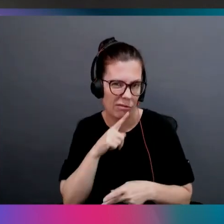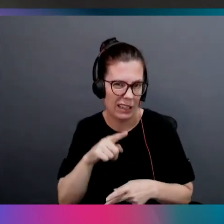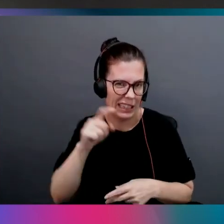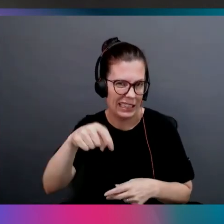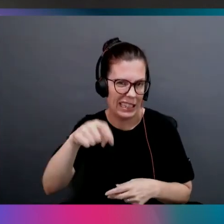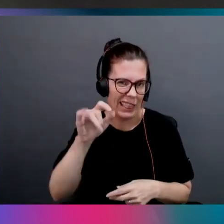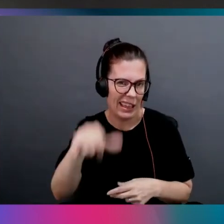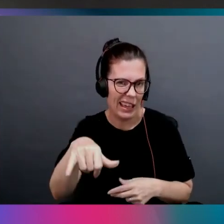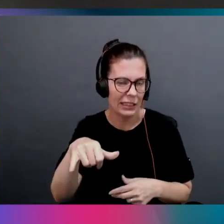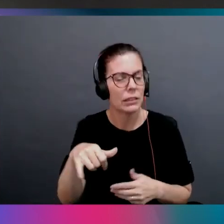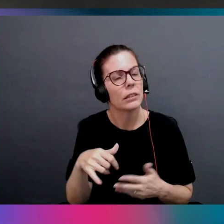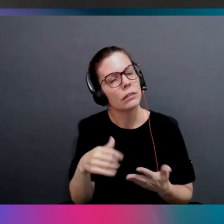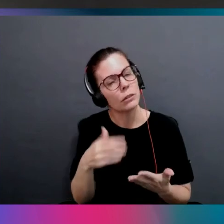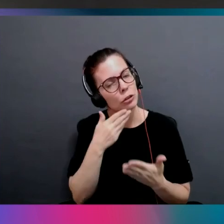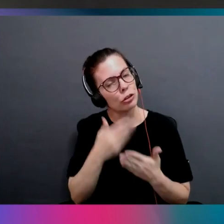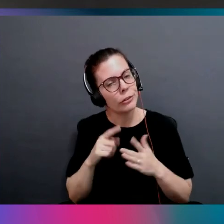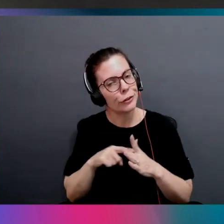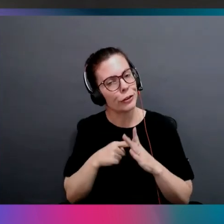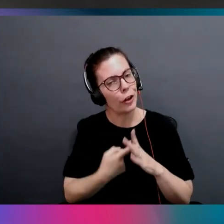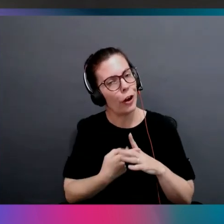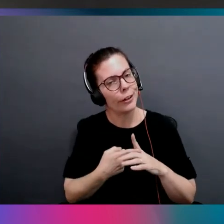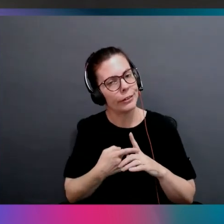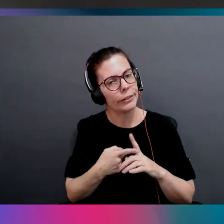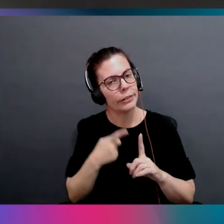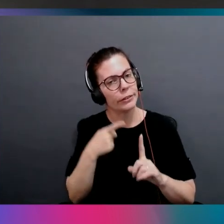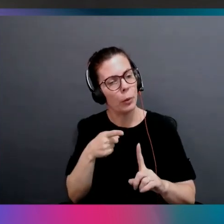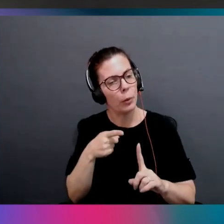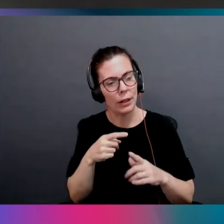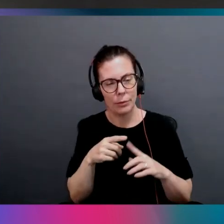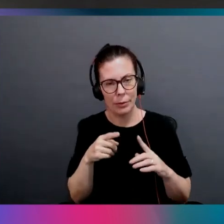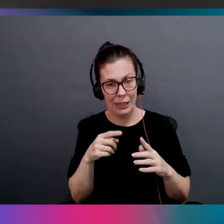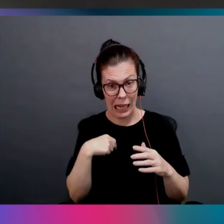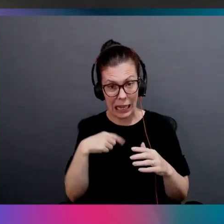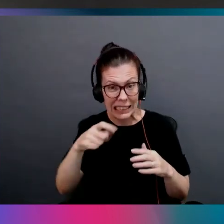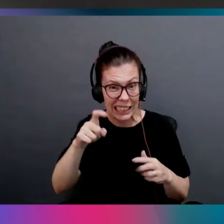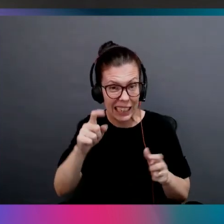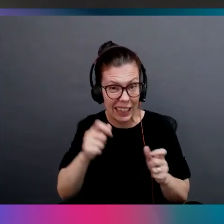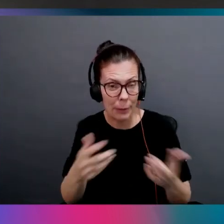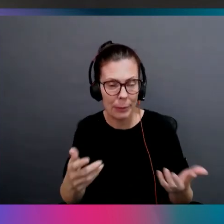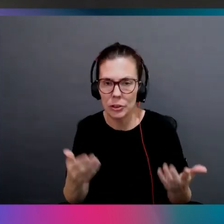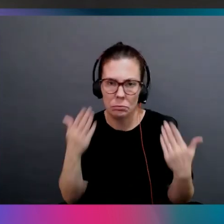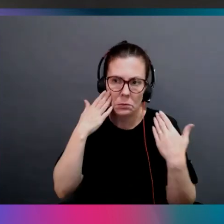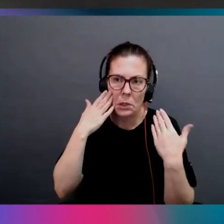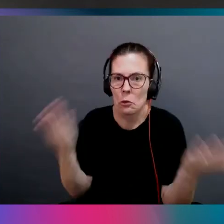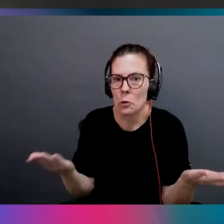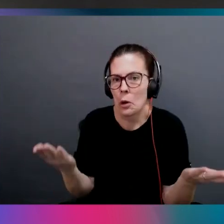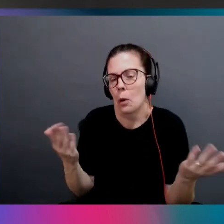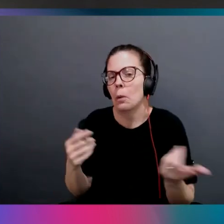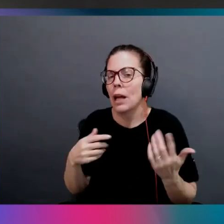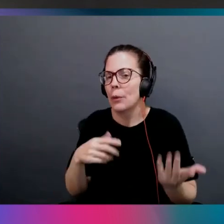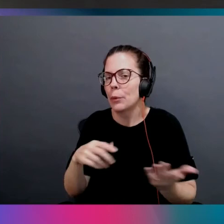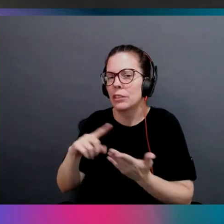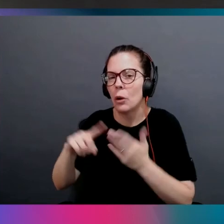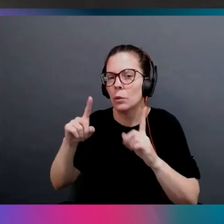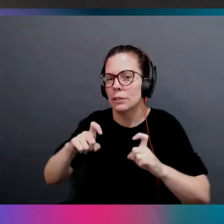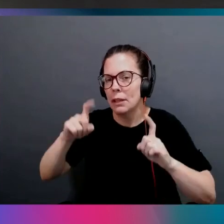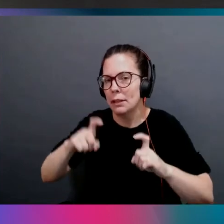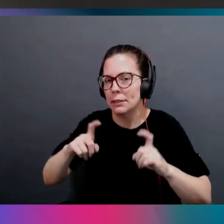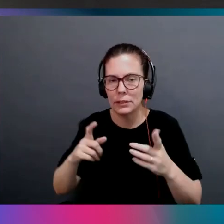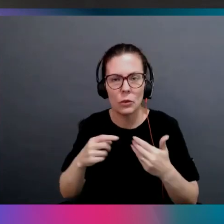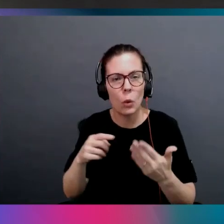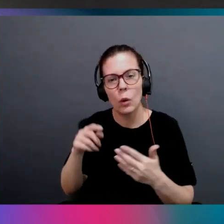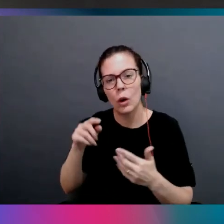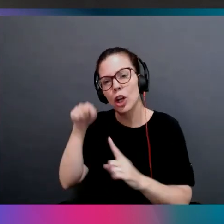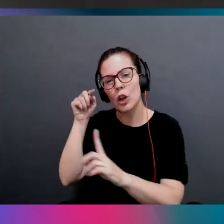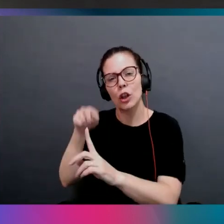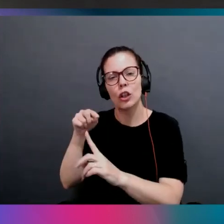good. It's a good starting point, But do I need that much? I don't really know. I would probably want to run through, and then you can look at CloudWatch and a bunch of other